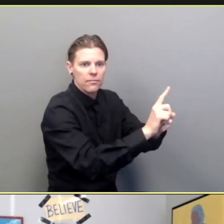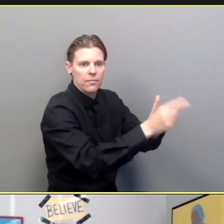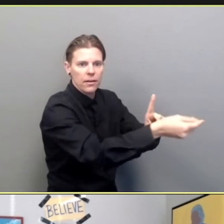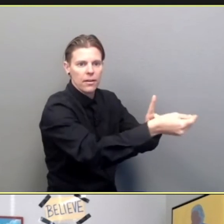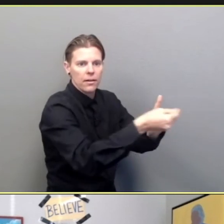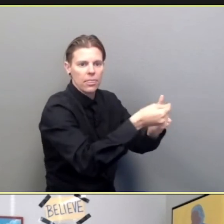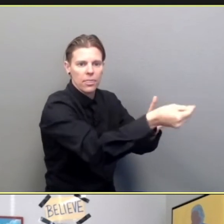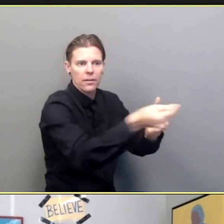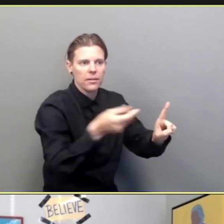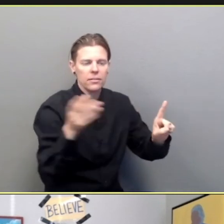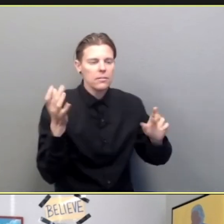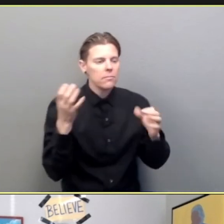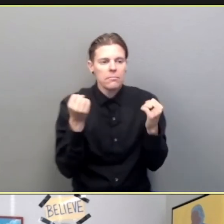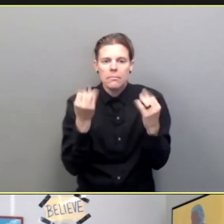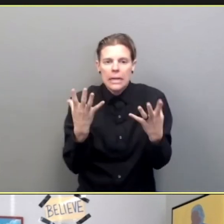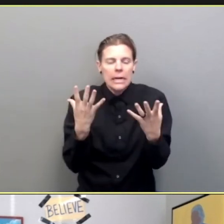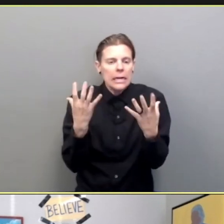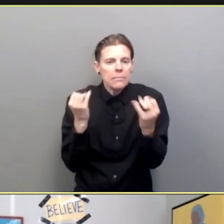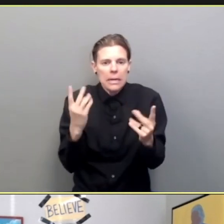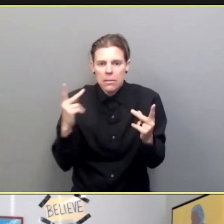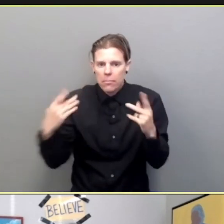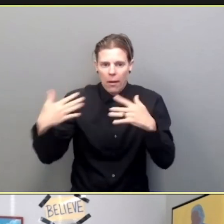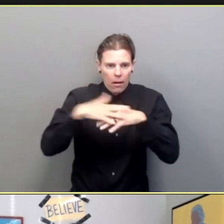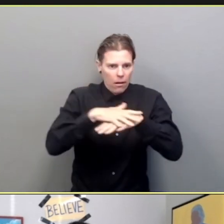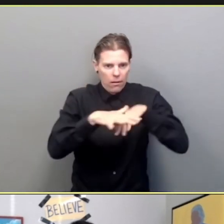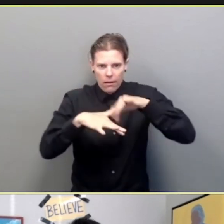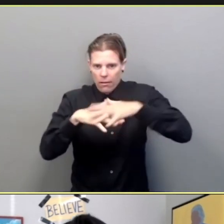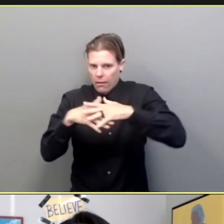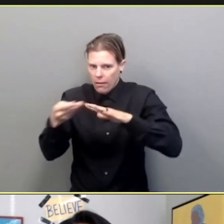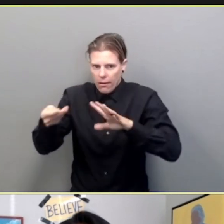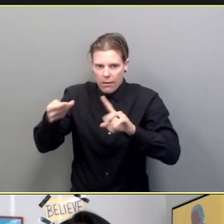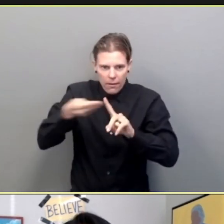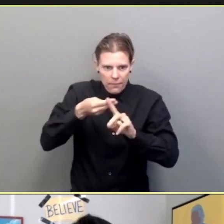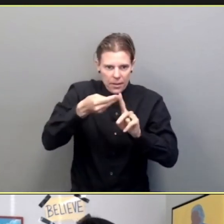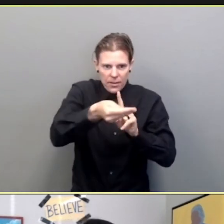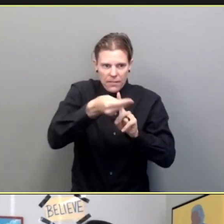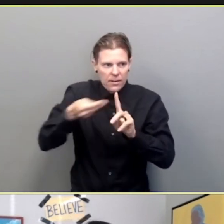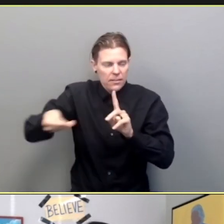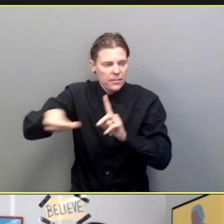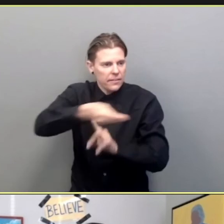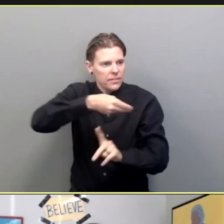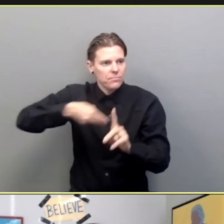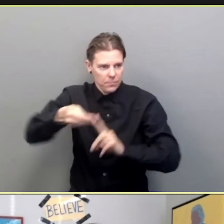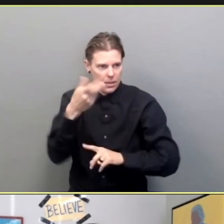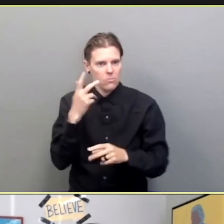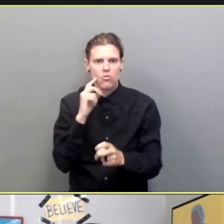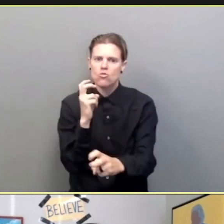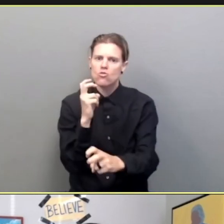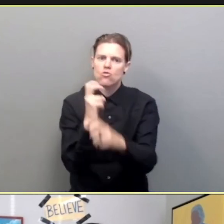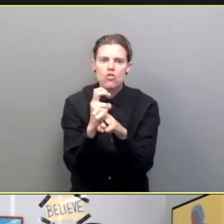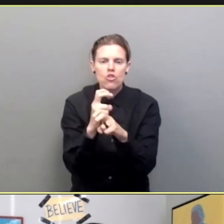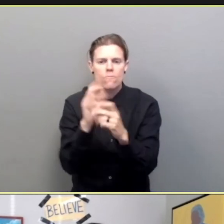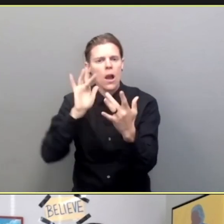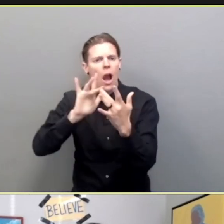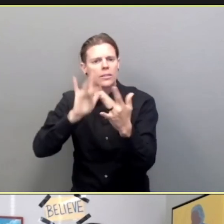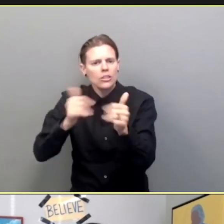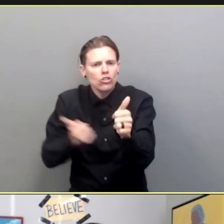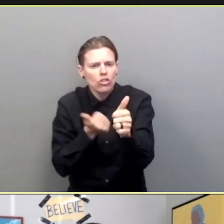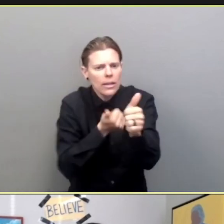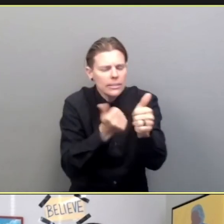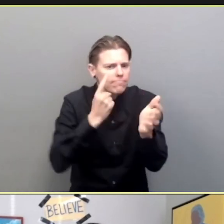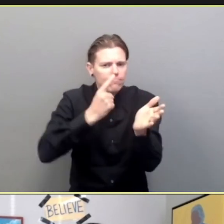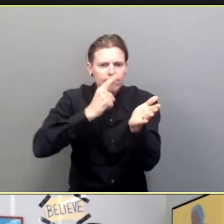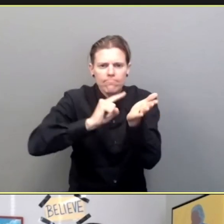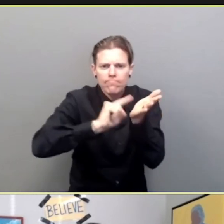it's weighing down our contact tracing effort because it takes so long to get a single case in with everything they've done. But Christine, any more